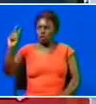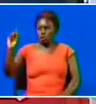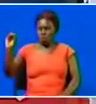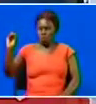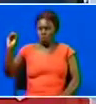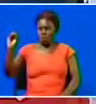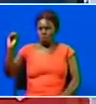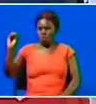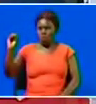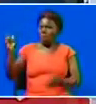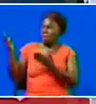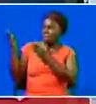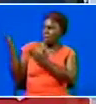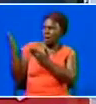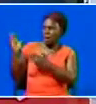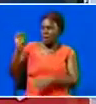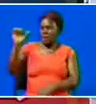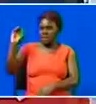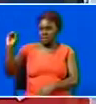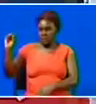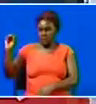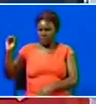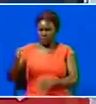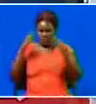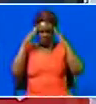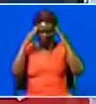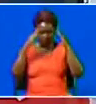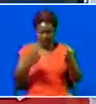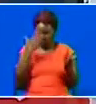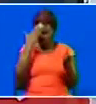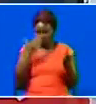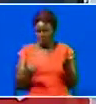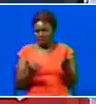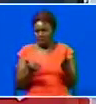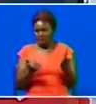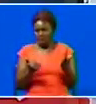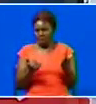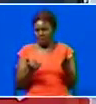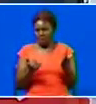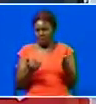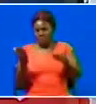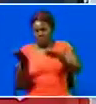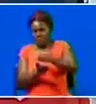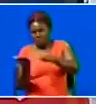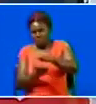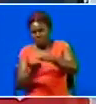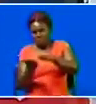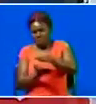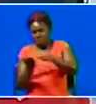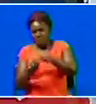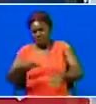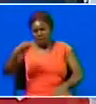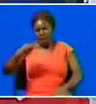Wako. Wako and the EACC have been put on the spot following an explosive affidavit filed at the Nairobi High